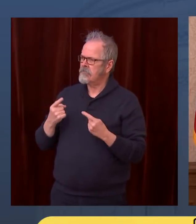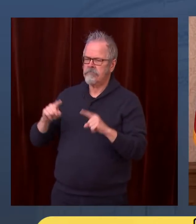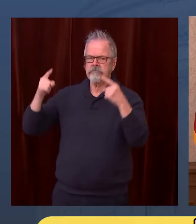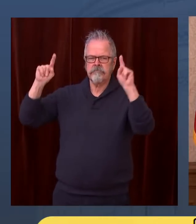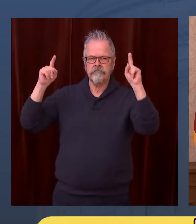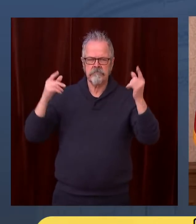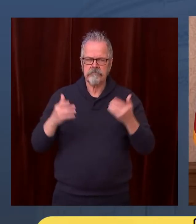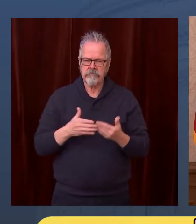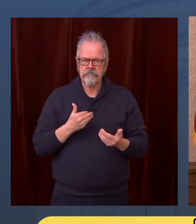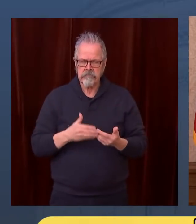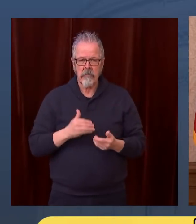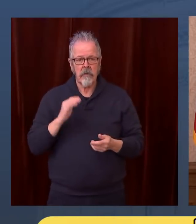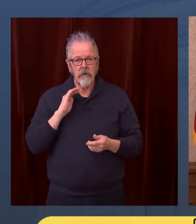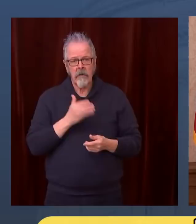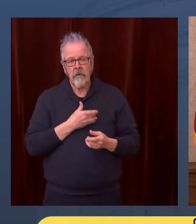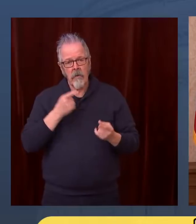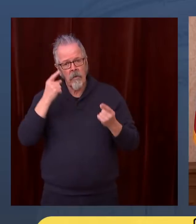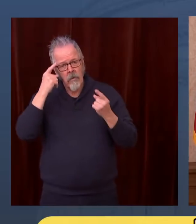that is